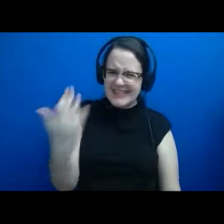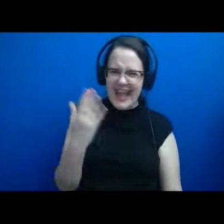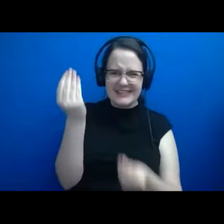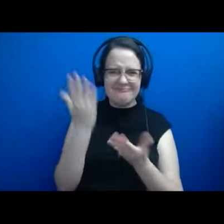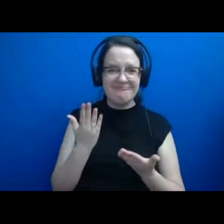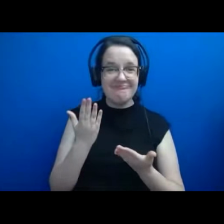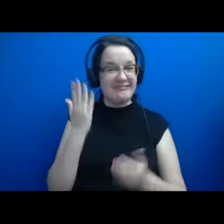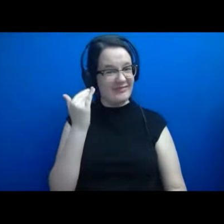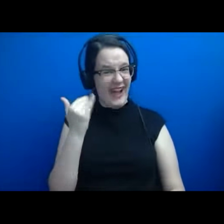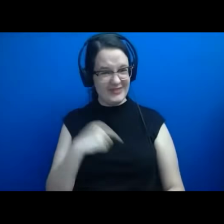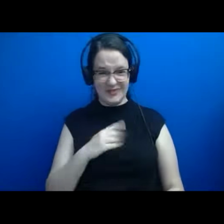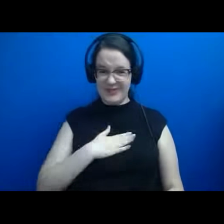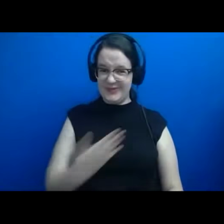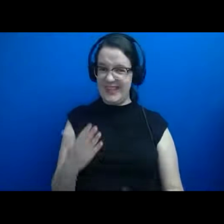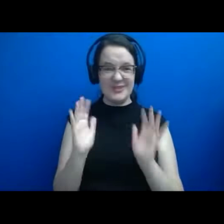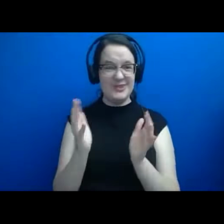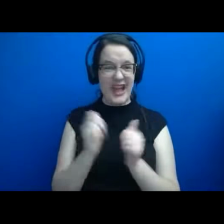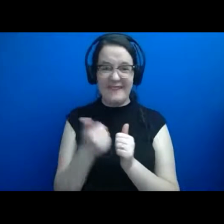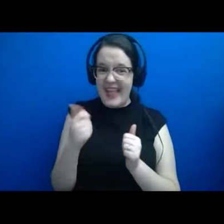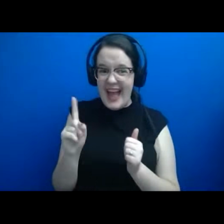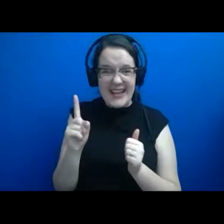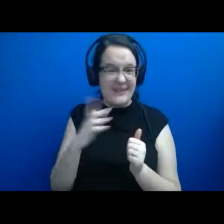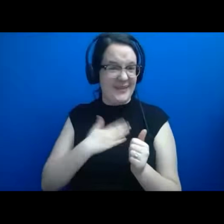and talk to anybody who will have us.